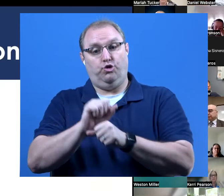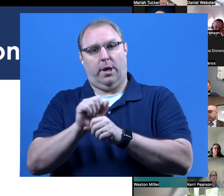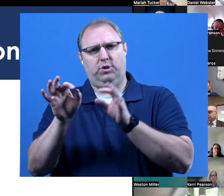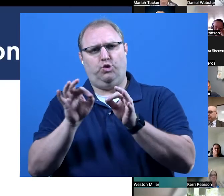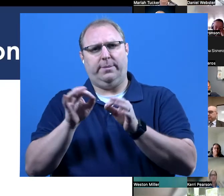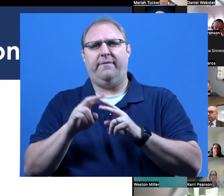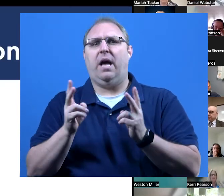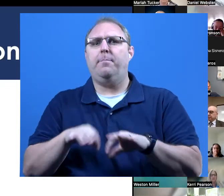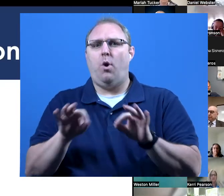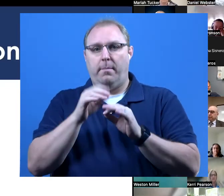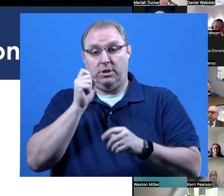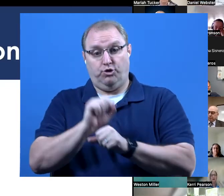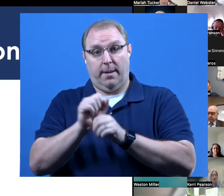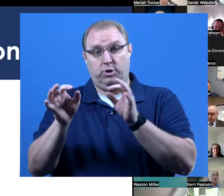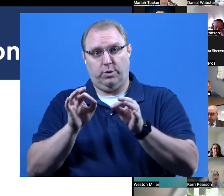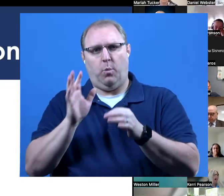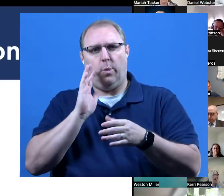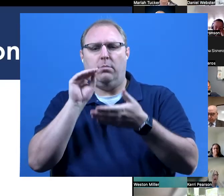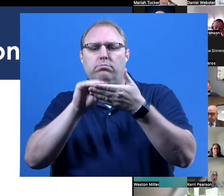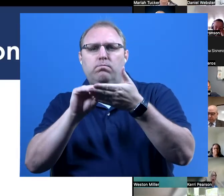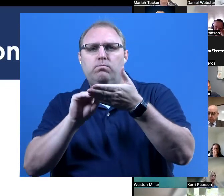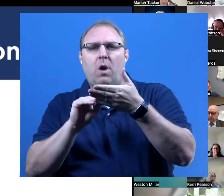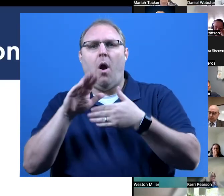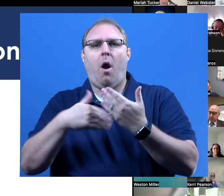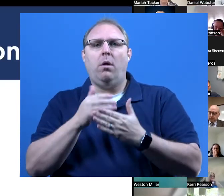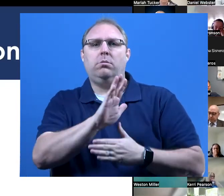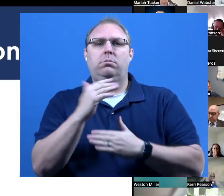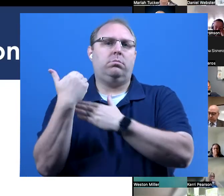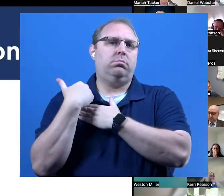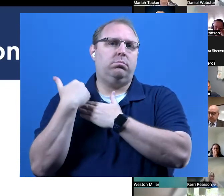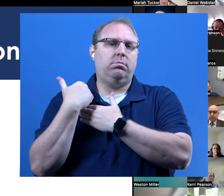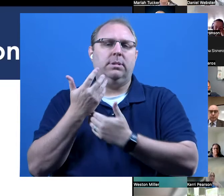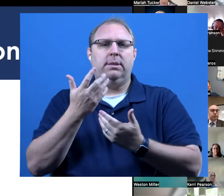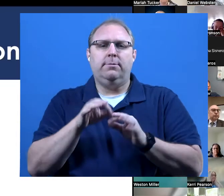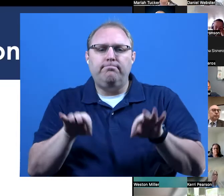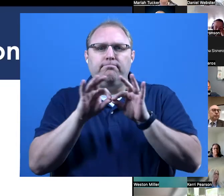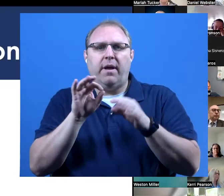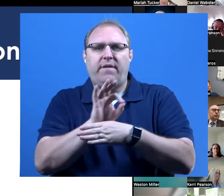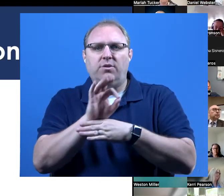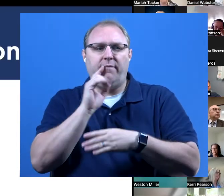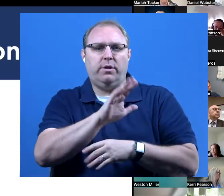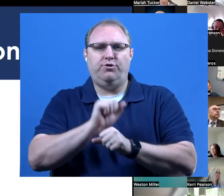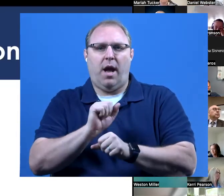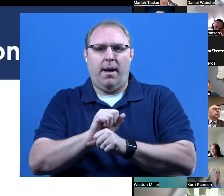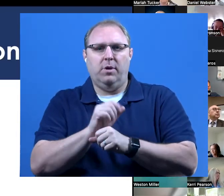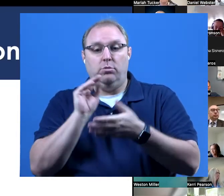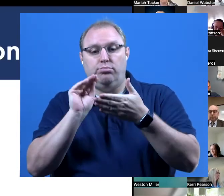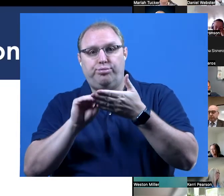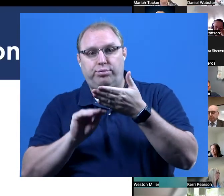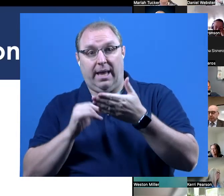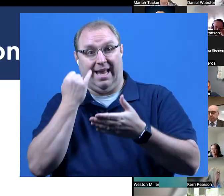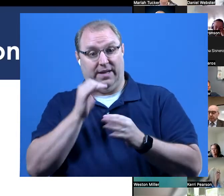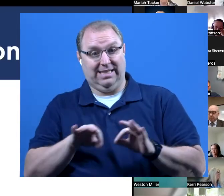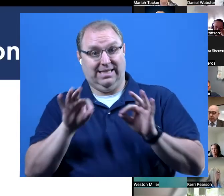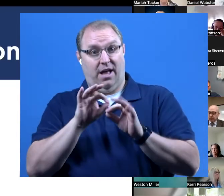are of the job. So if it's an essential function, the employer does not have to remove that. It doesn't have to impact or lower